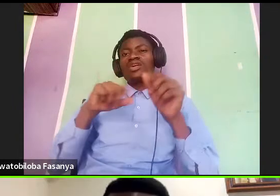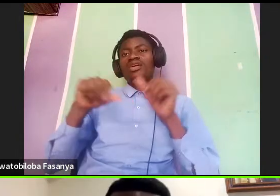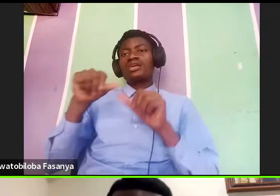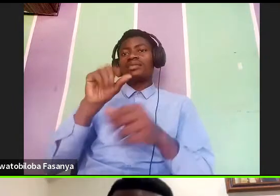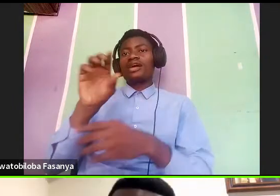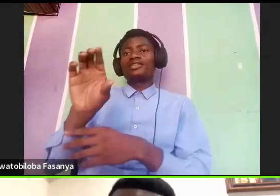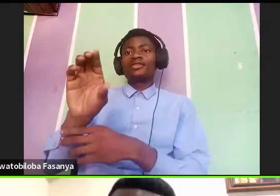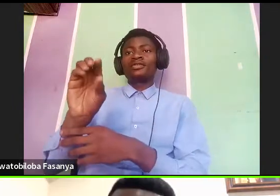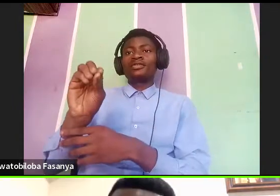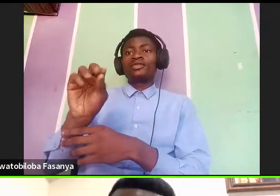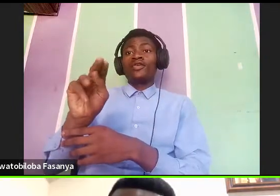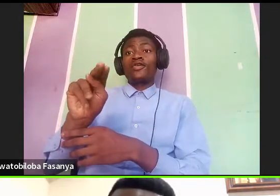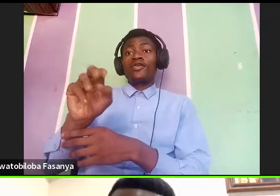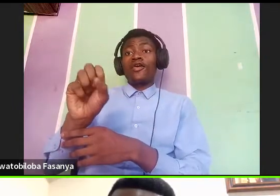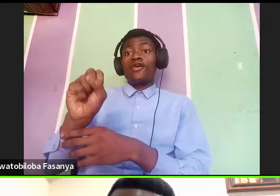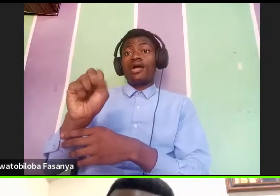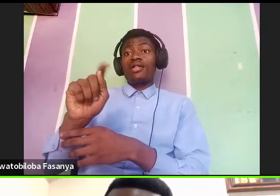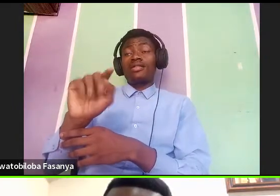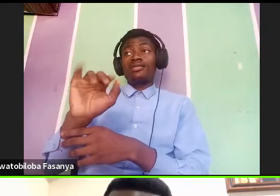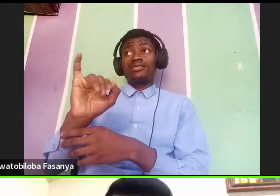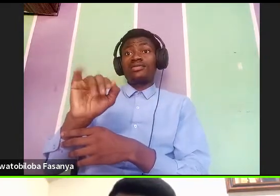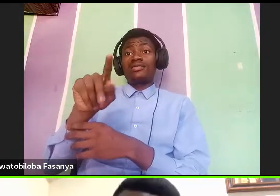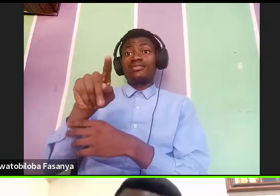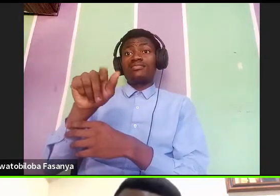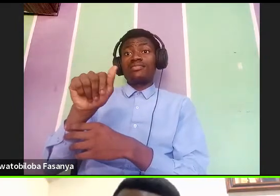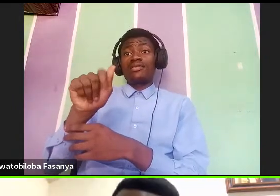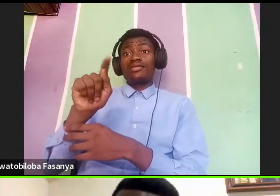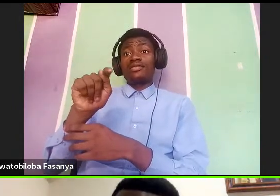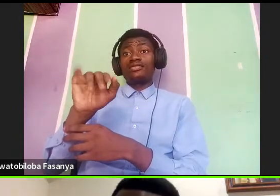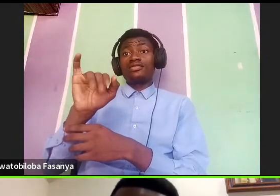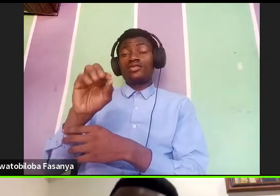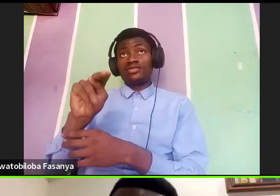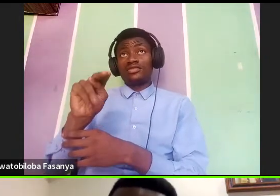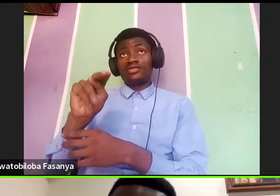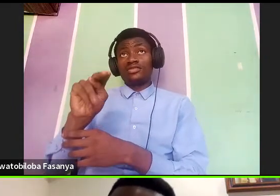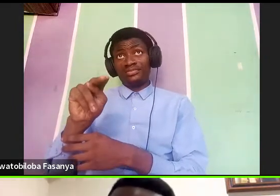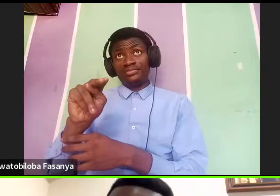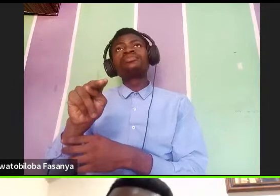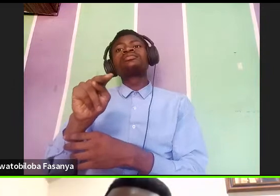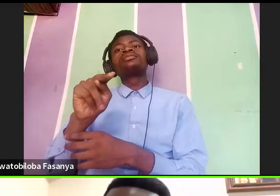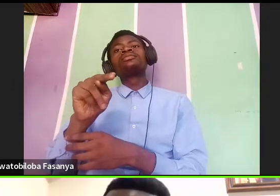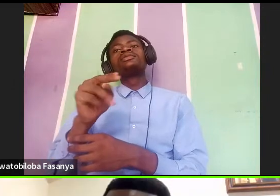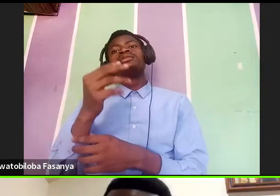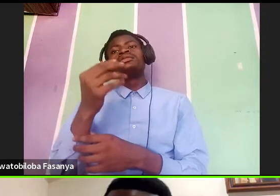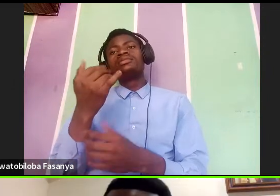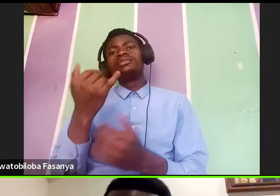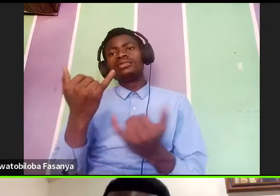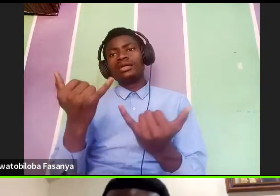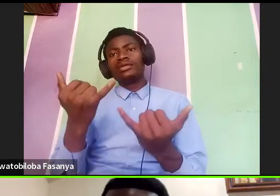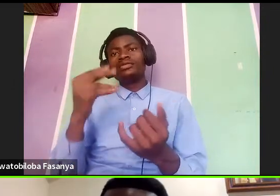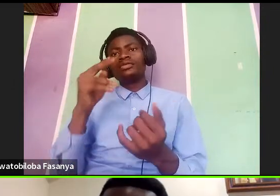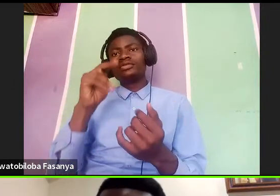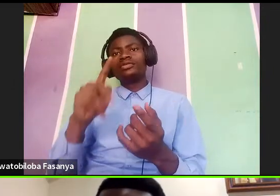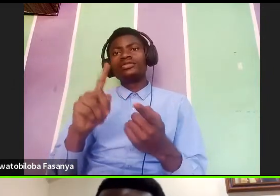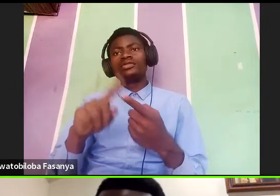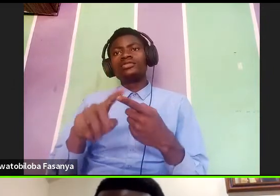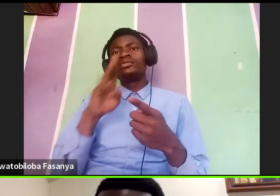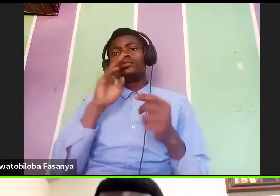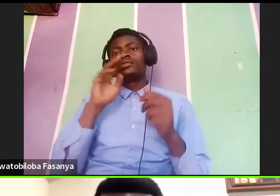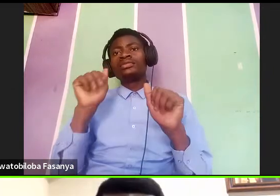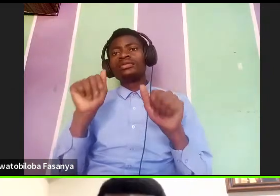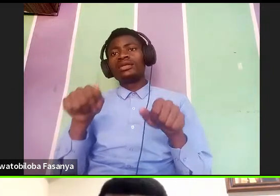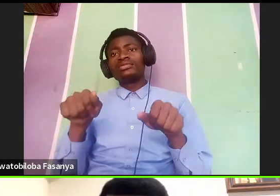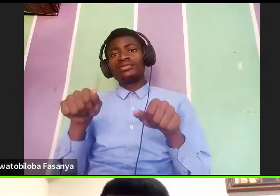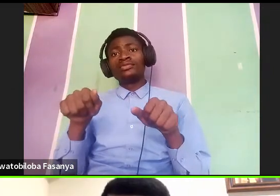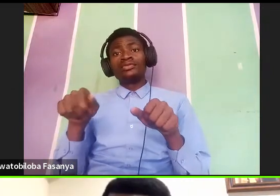wind. You should be able to at least open your bowels in the last couple of days or so.